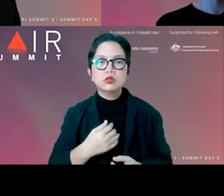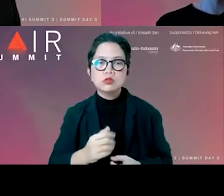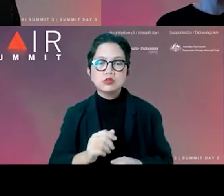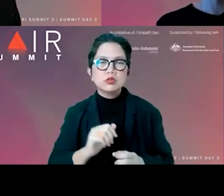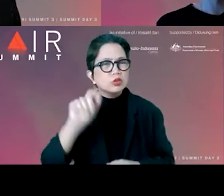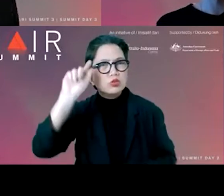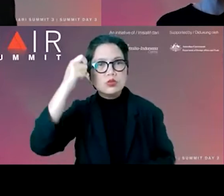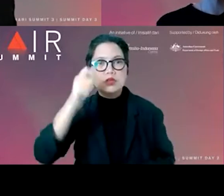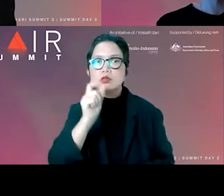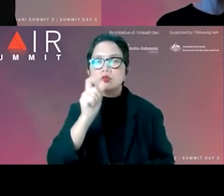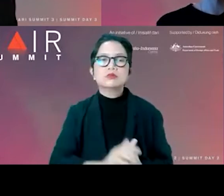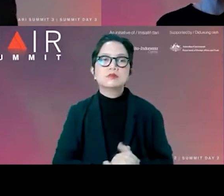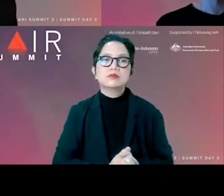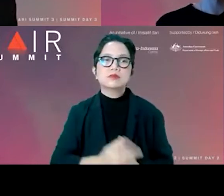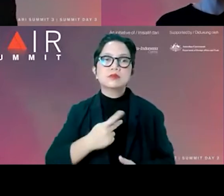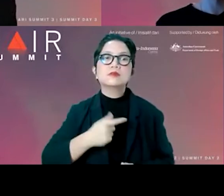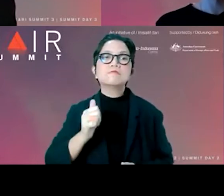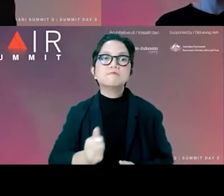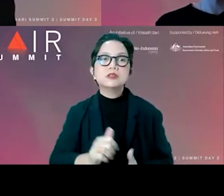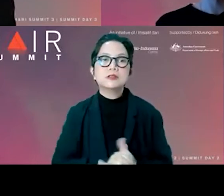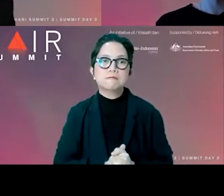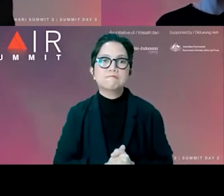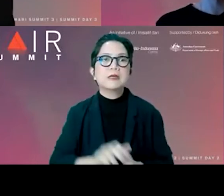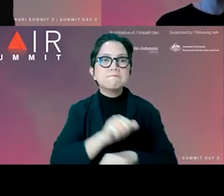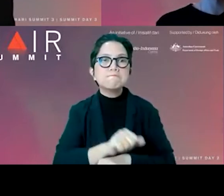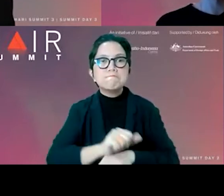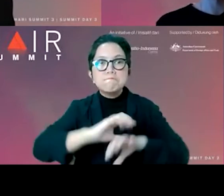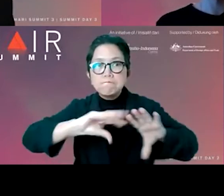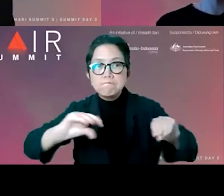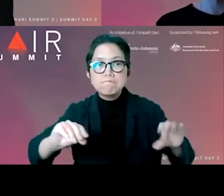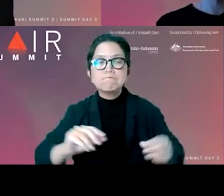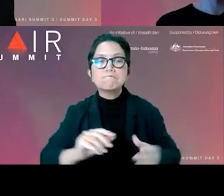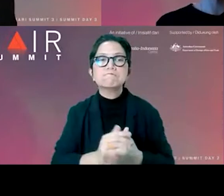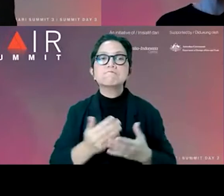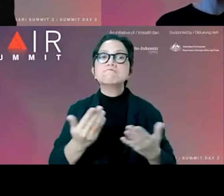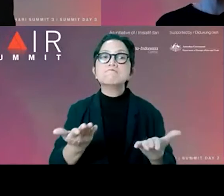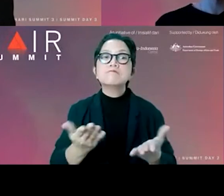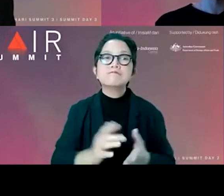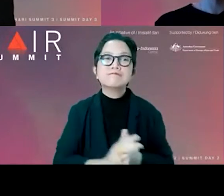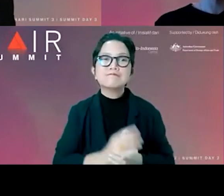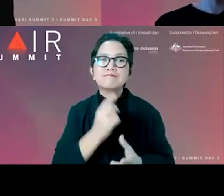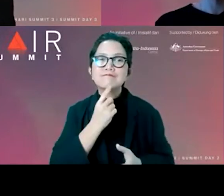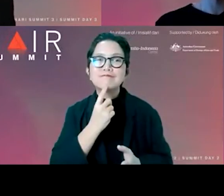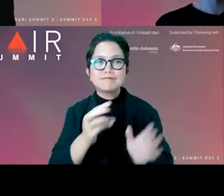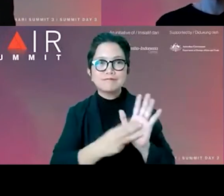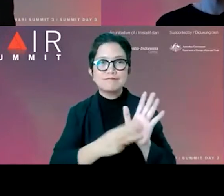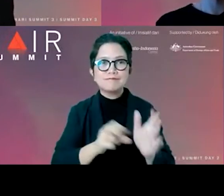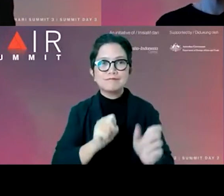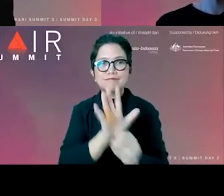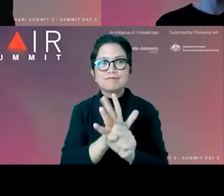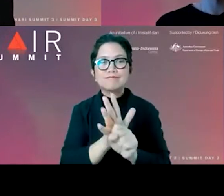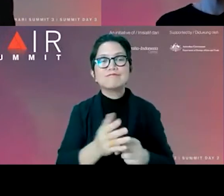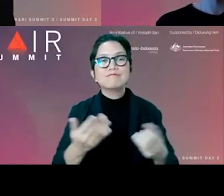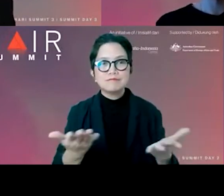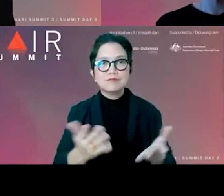it does seem like an either-or question. What do you look after the most? So what the research team at the